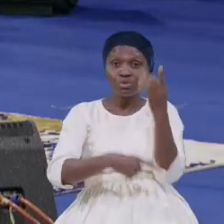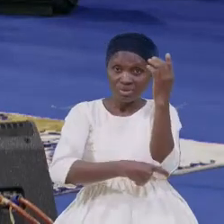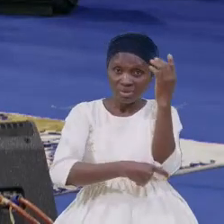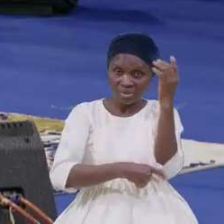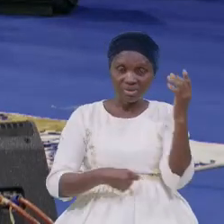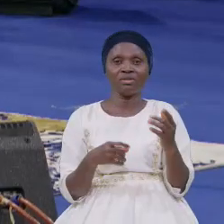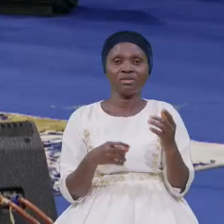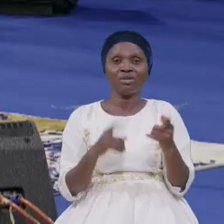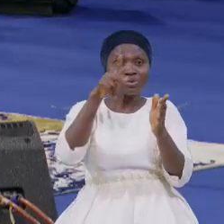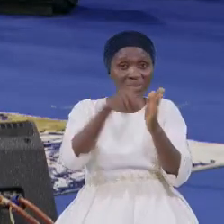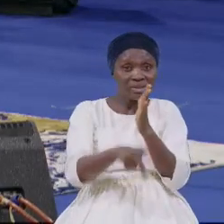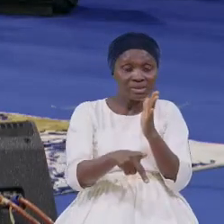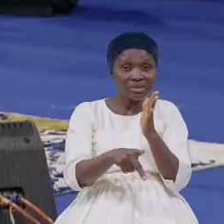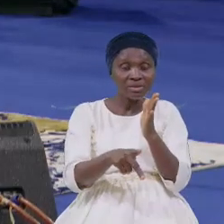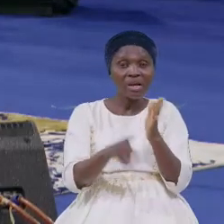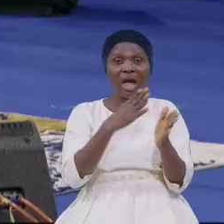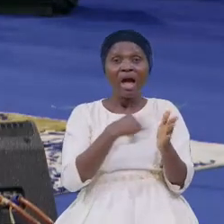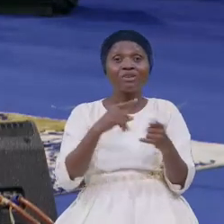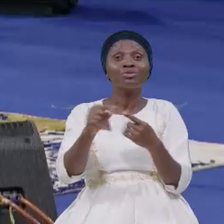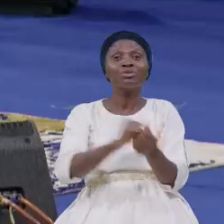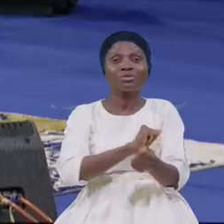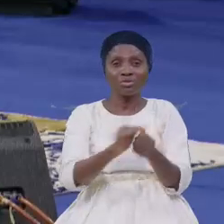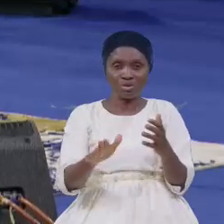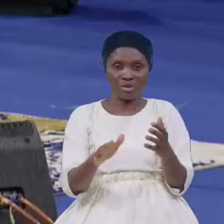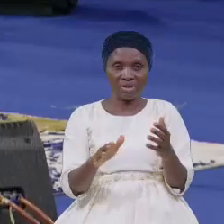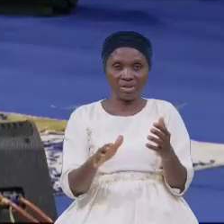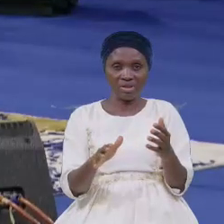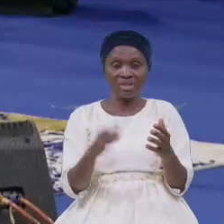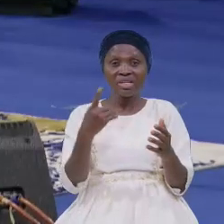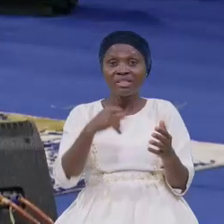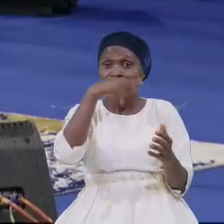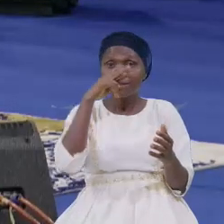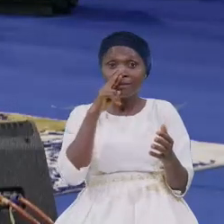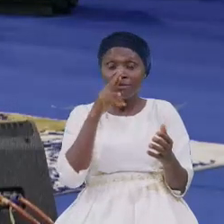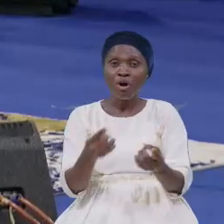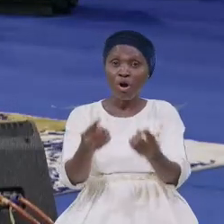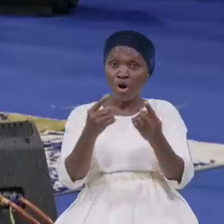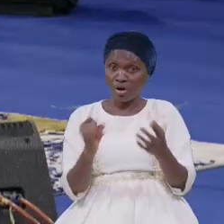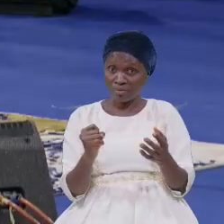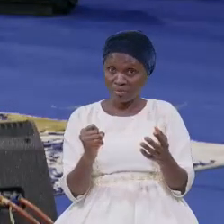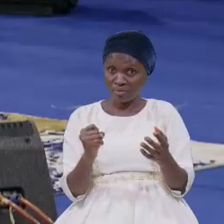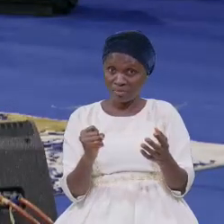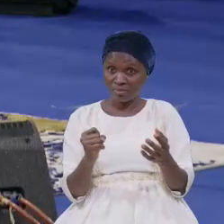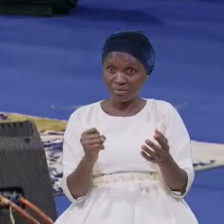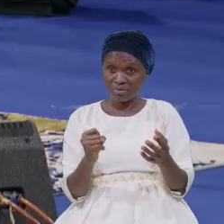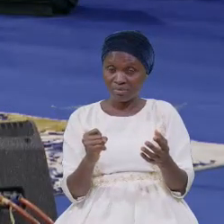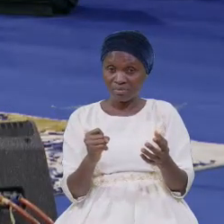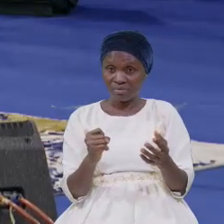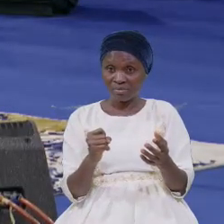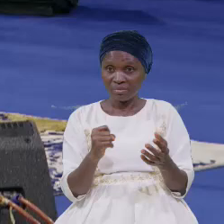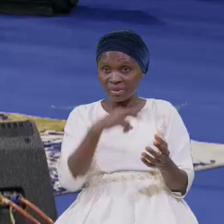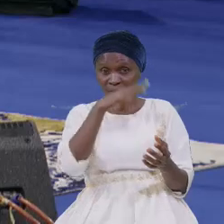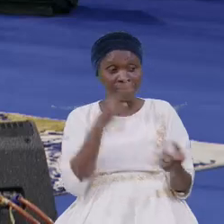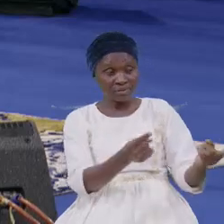kill, and to destroy. The thief cometh. He came to the Garden